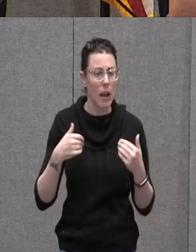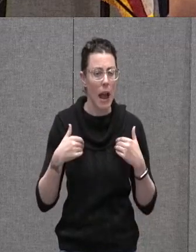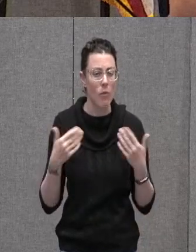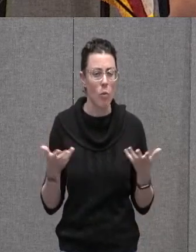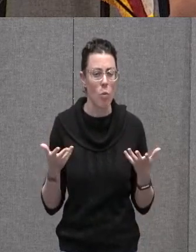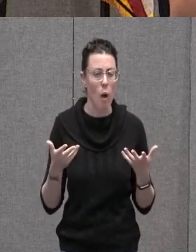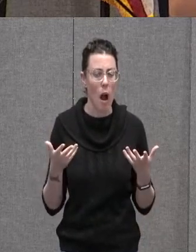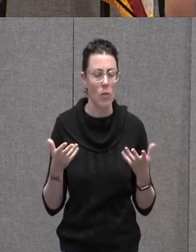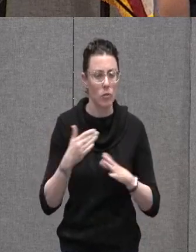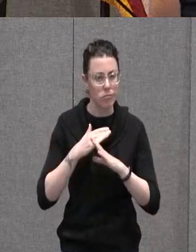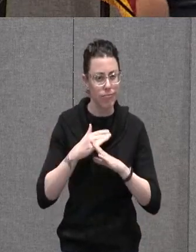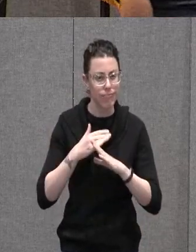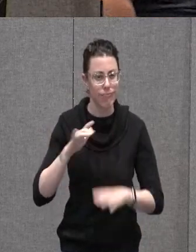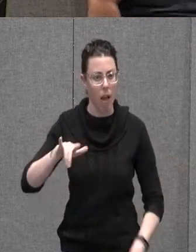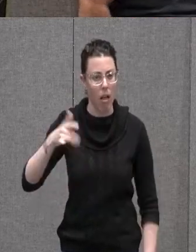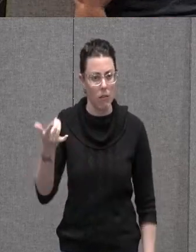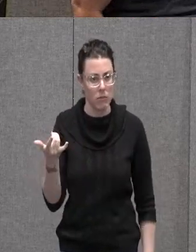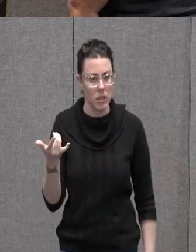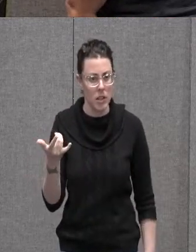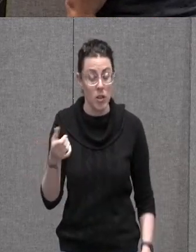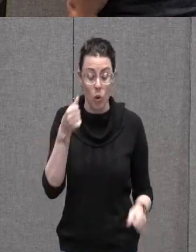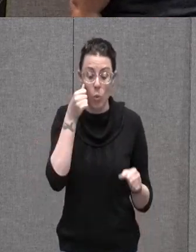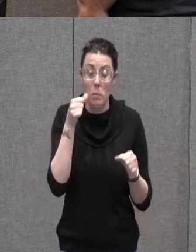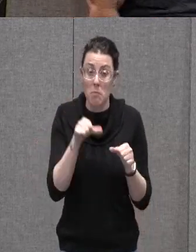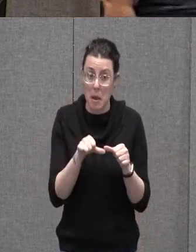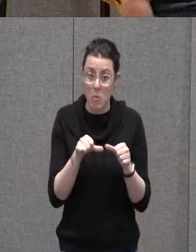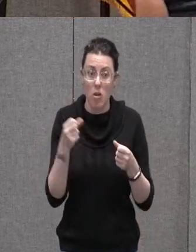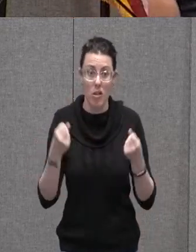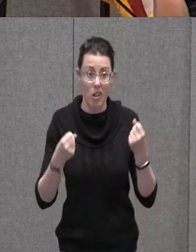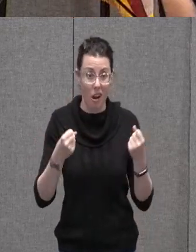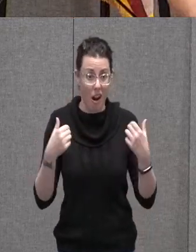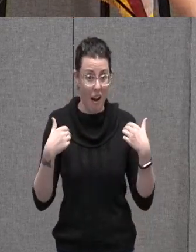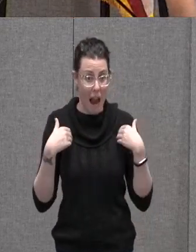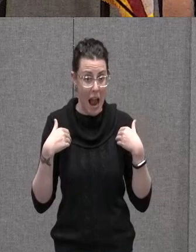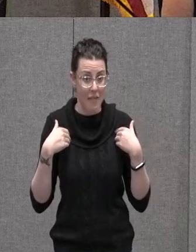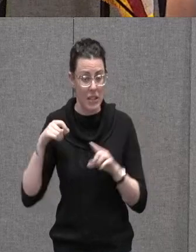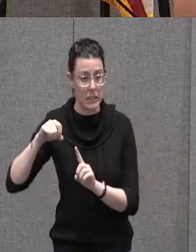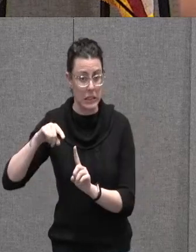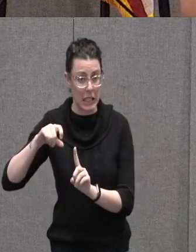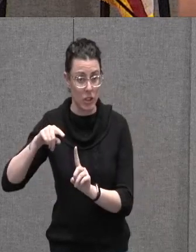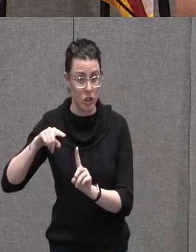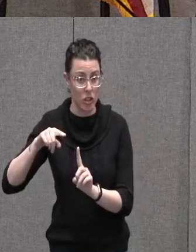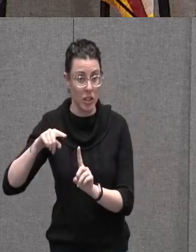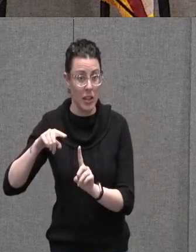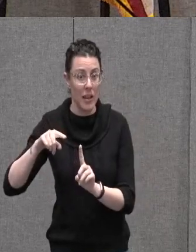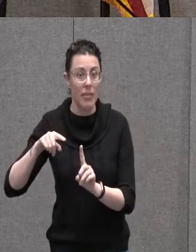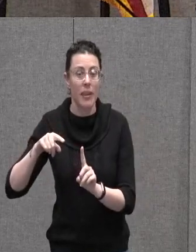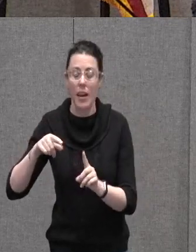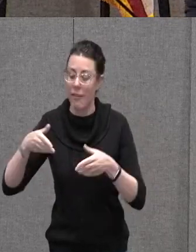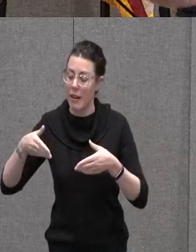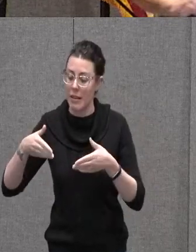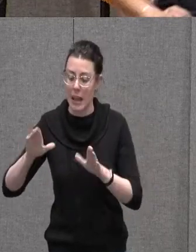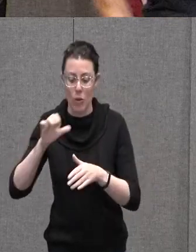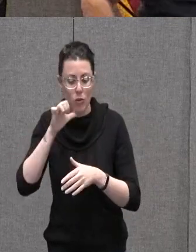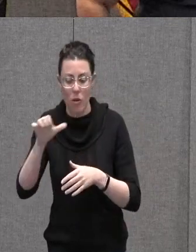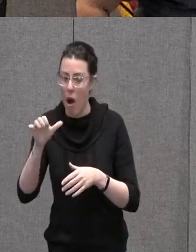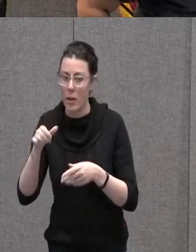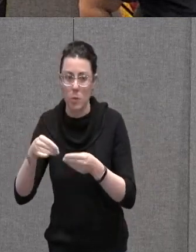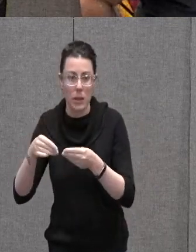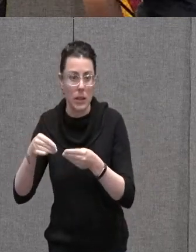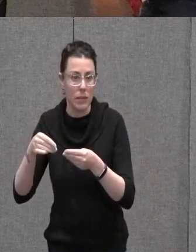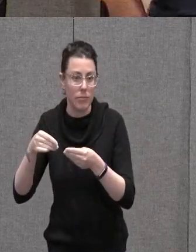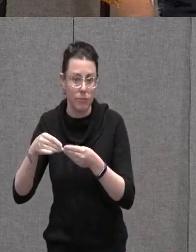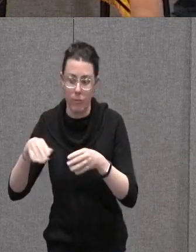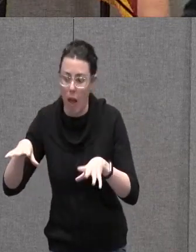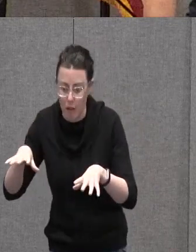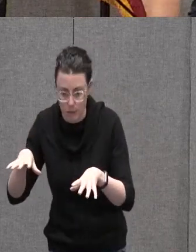about a sensor in your car that keeps you from getting lost. Oh, so the GPS. A GPS. There you go. Thank you for Yes. bringing me back. This has